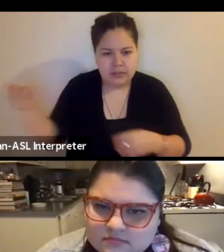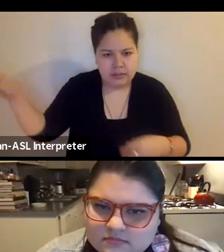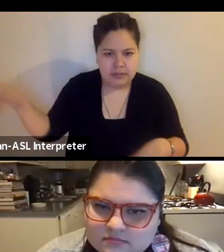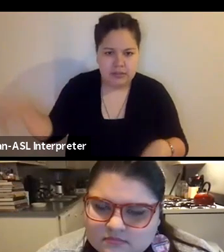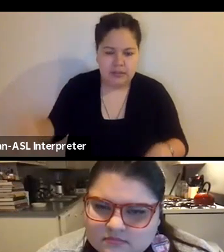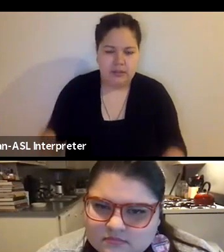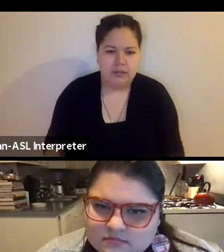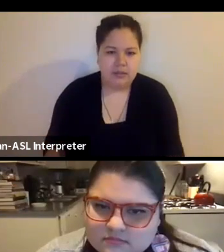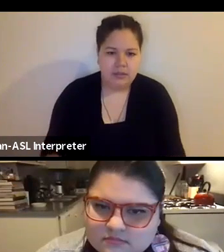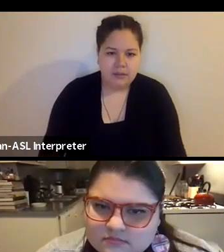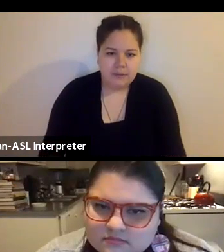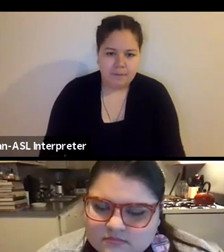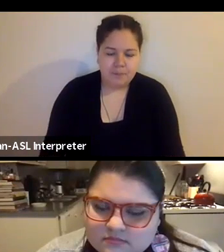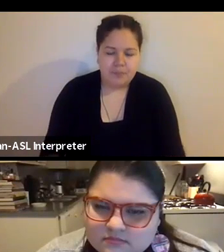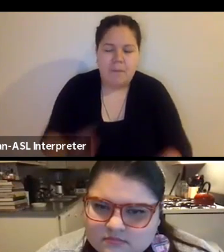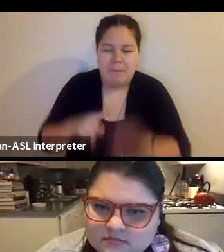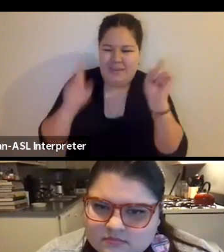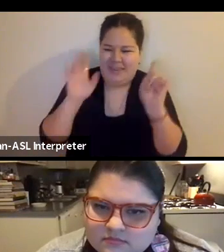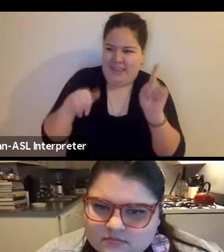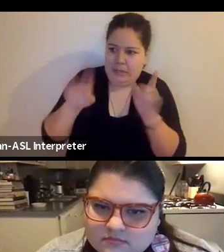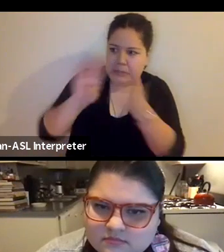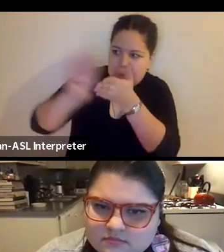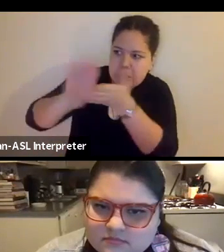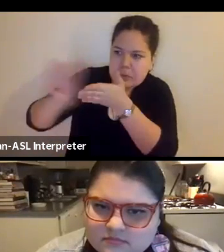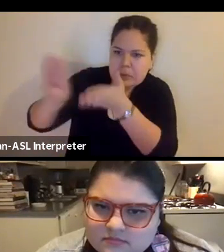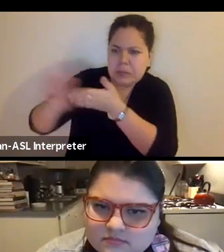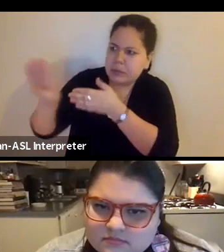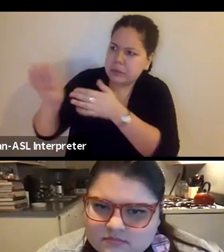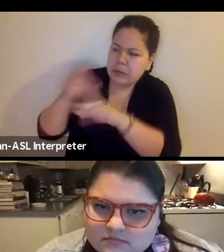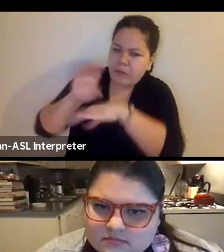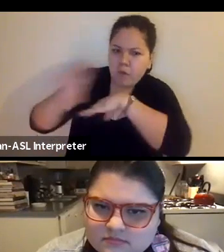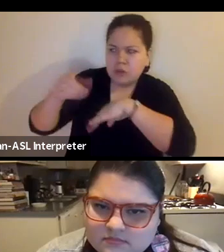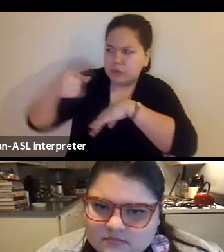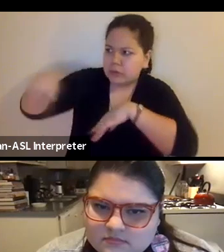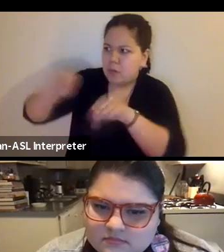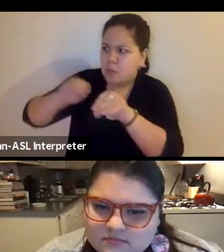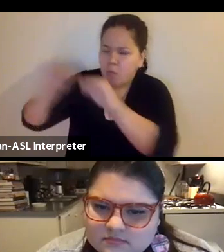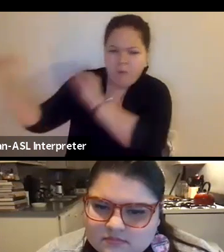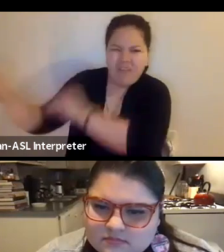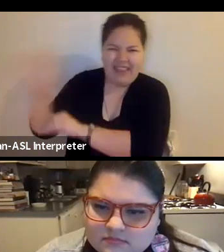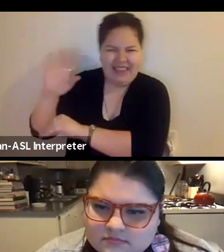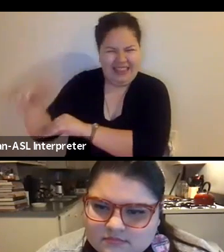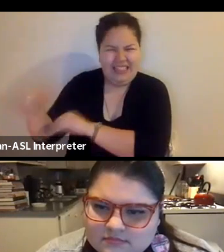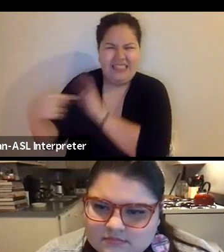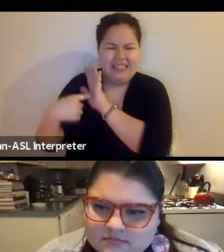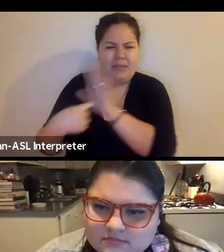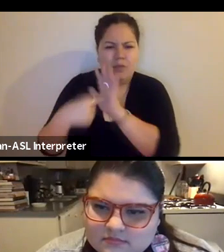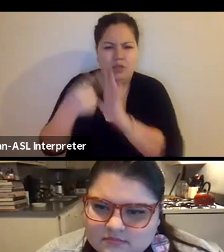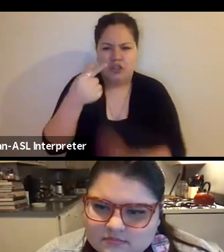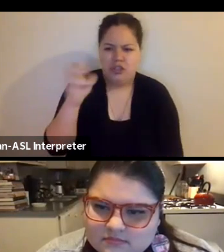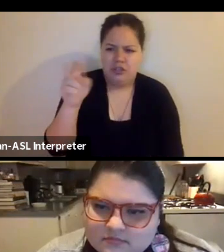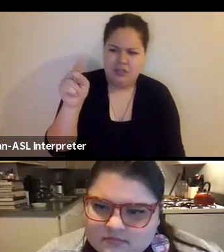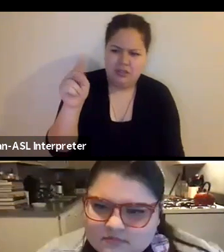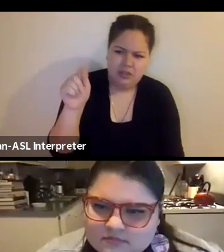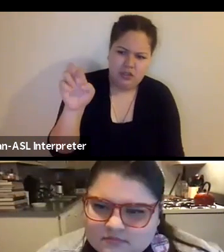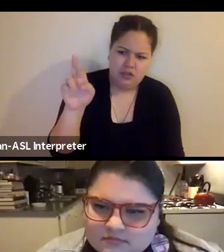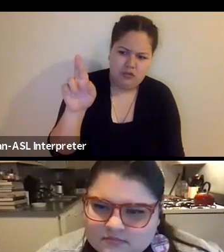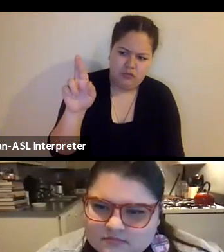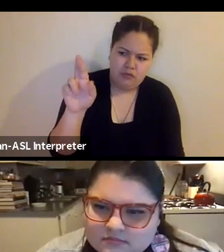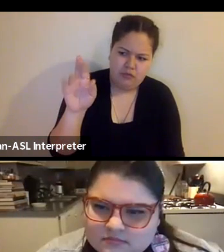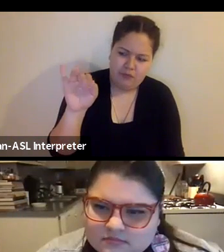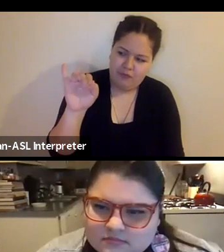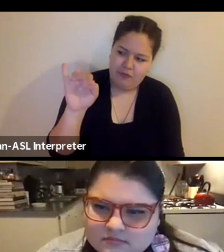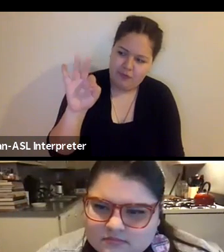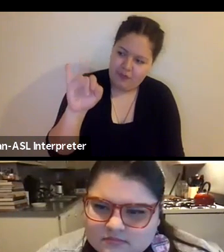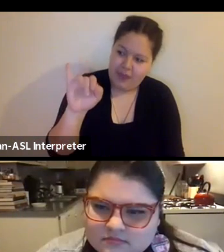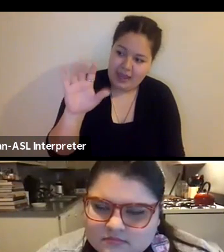families is a continuation of the legacy of gentrification, which in Portland, for example, Portland